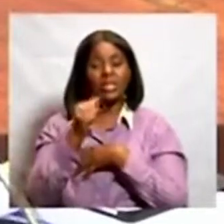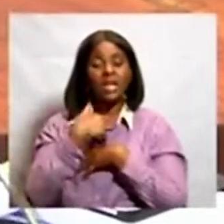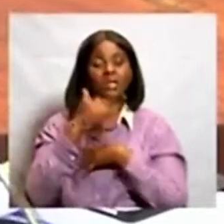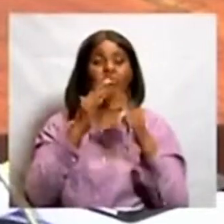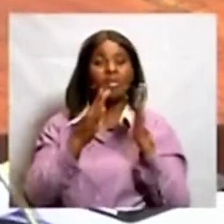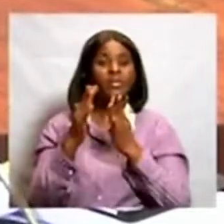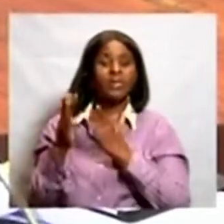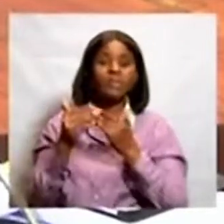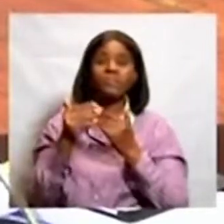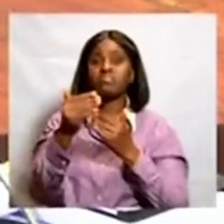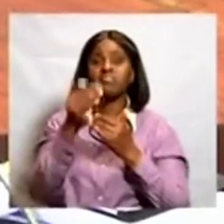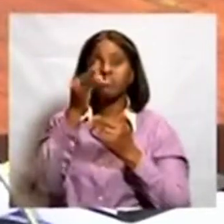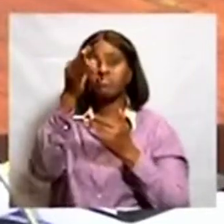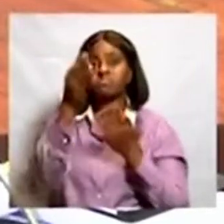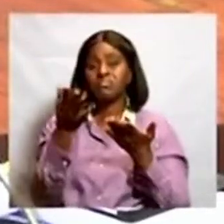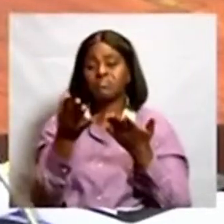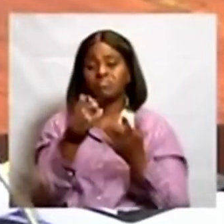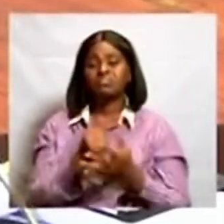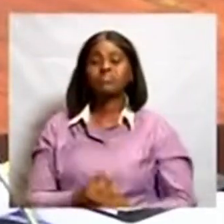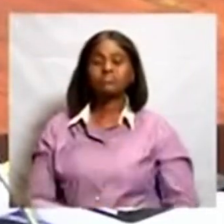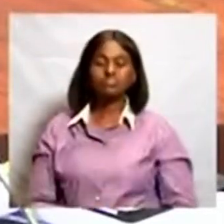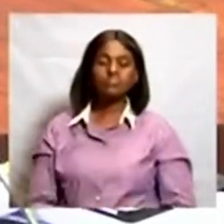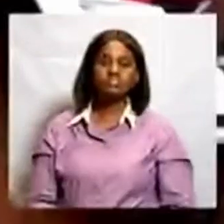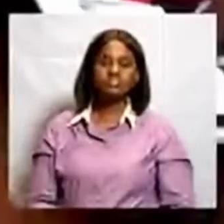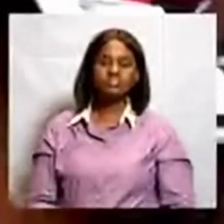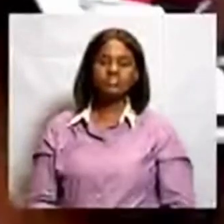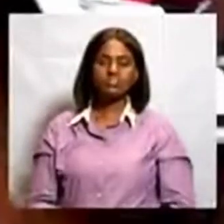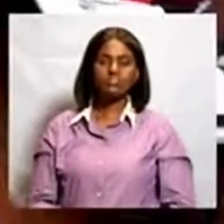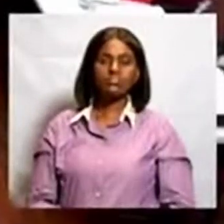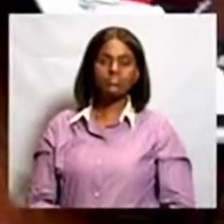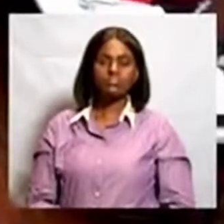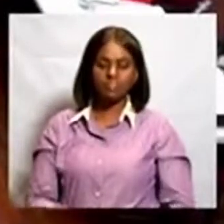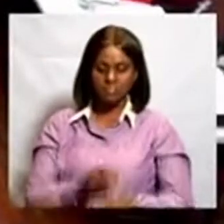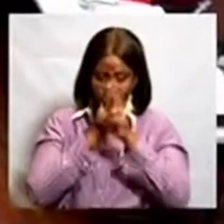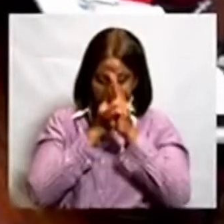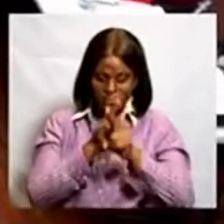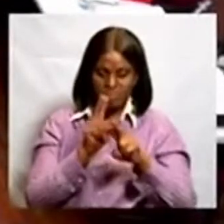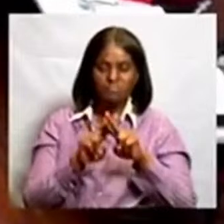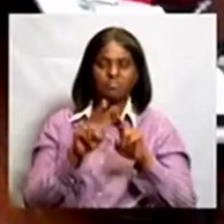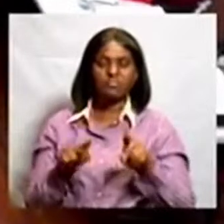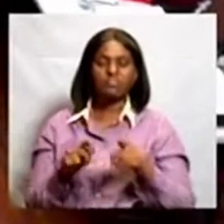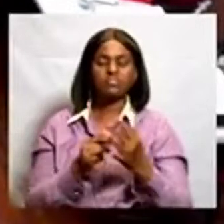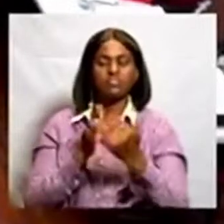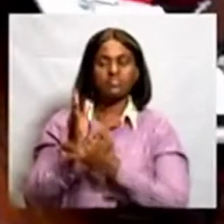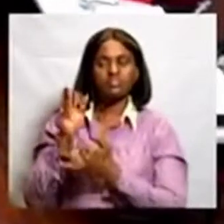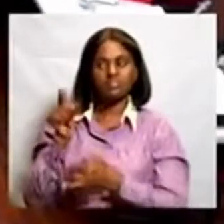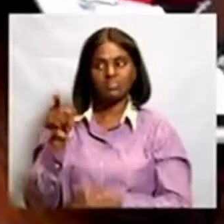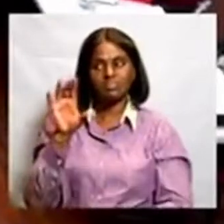Just to Thank you, CEO, and thank you, Honorable Chair. Chair,